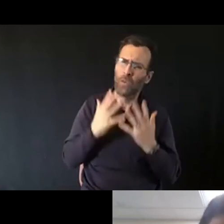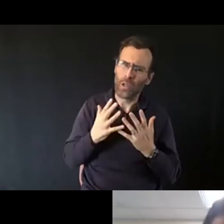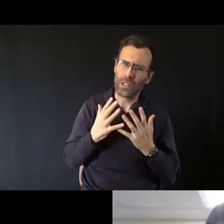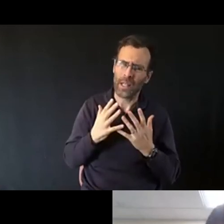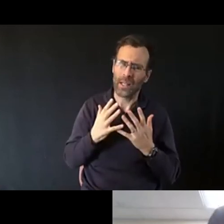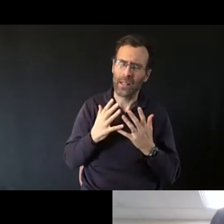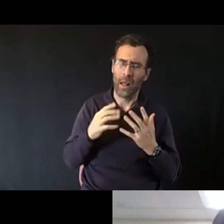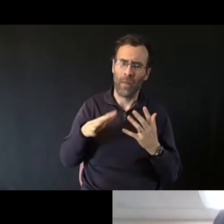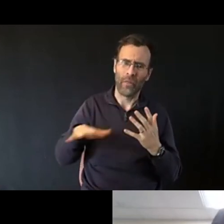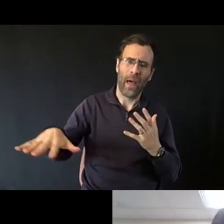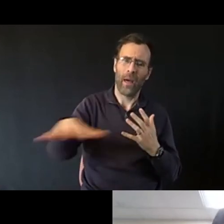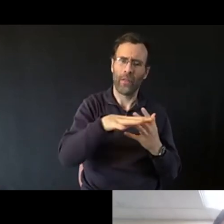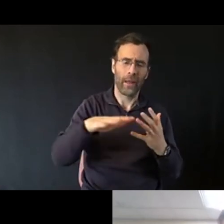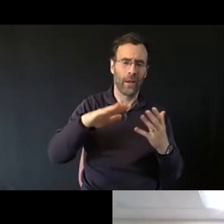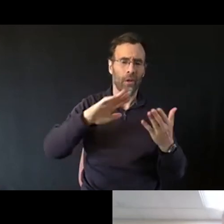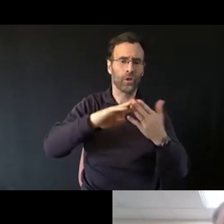community of the